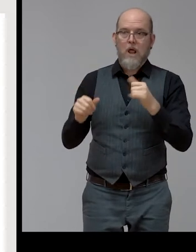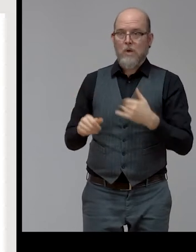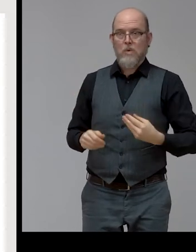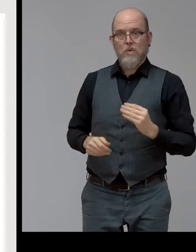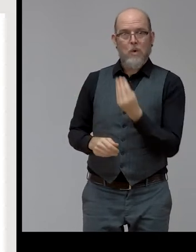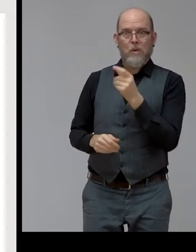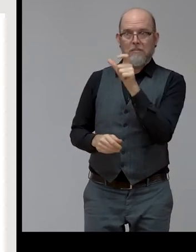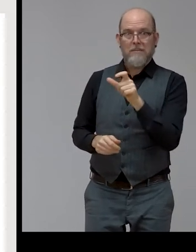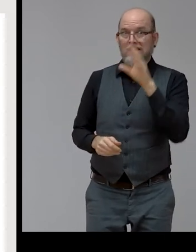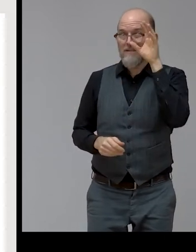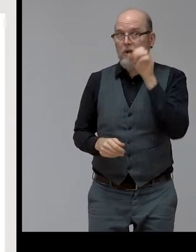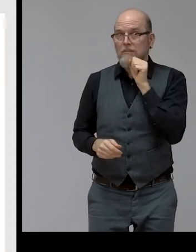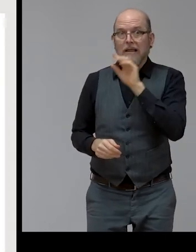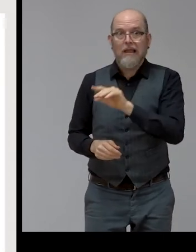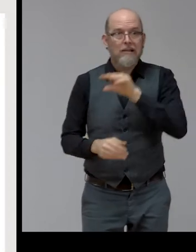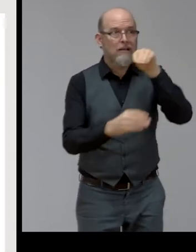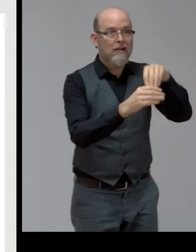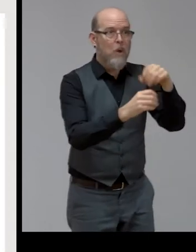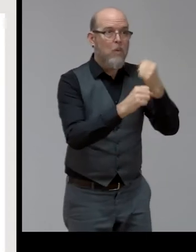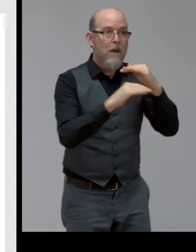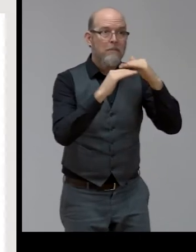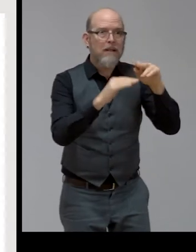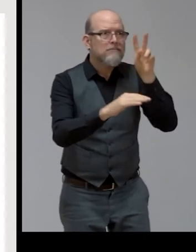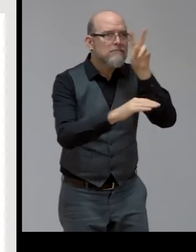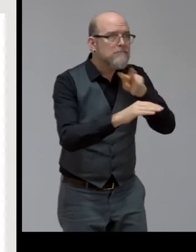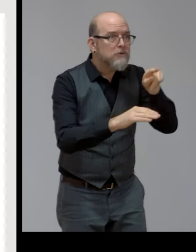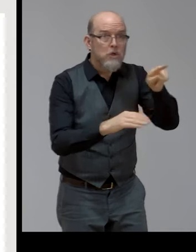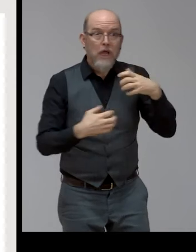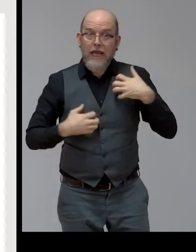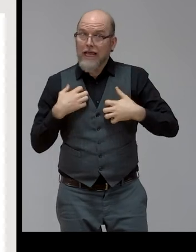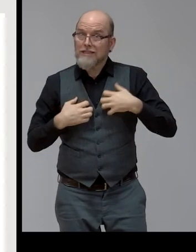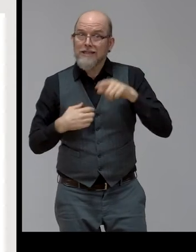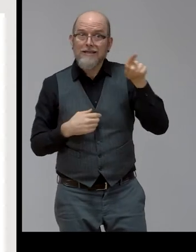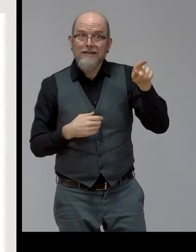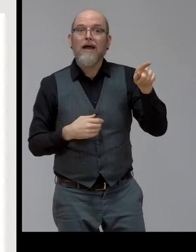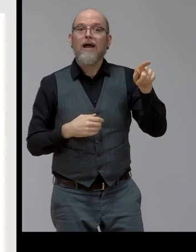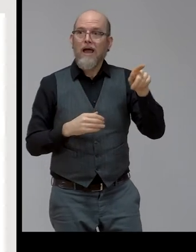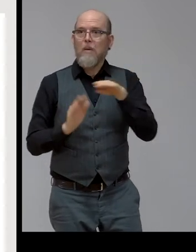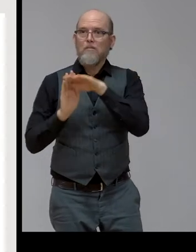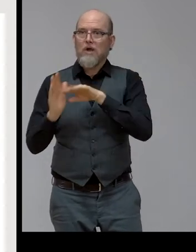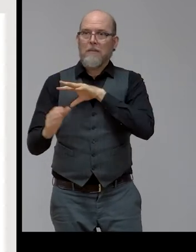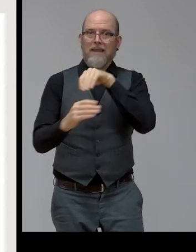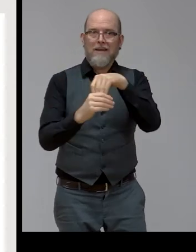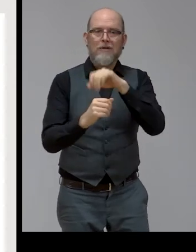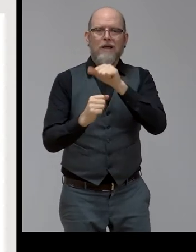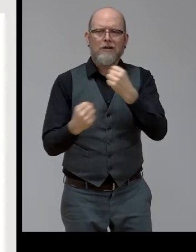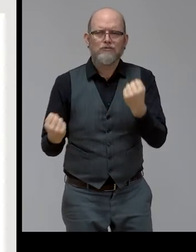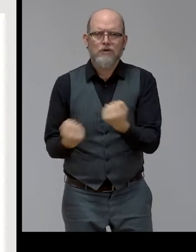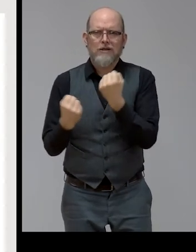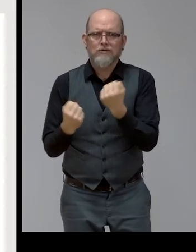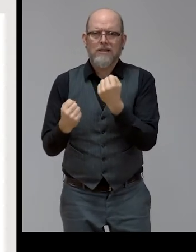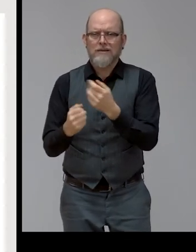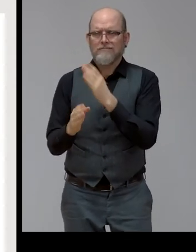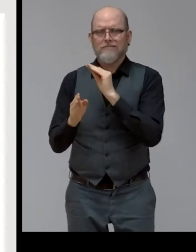find workplaces that are interested in joining this program. And their motto is right person for the right job, because they think that,